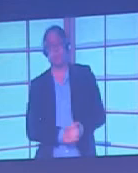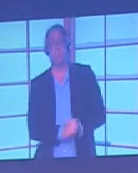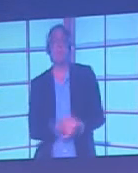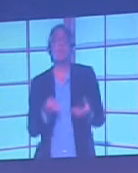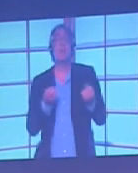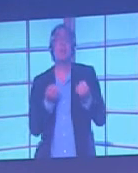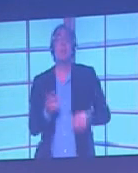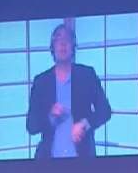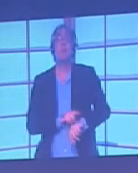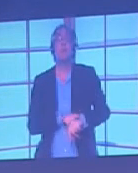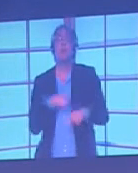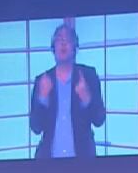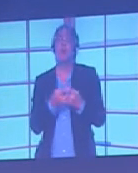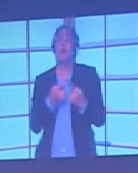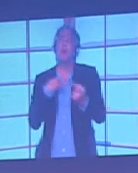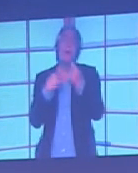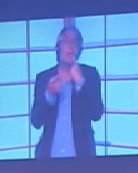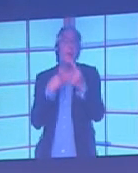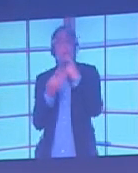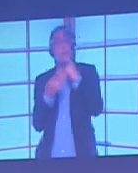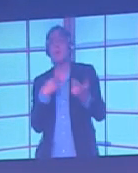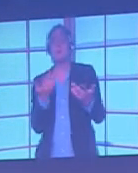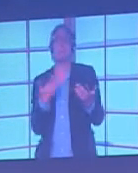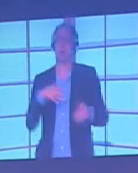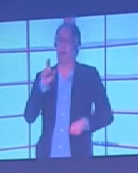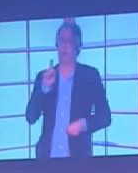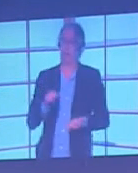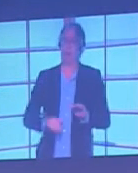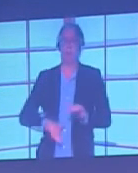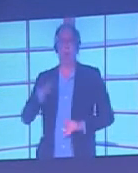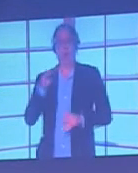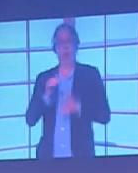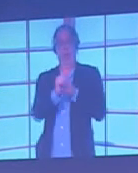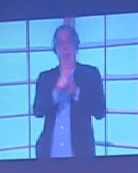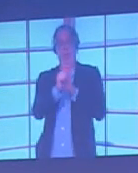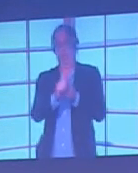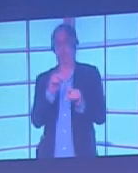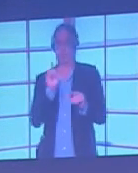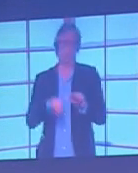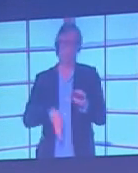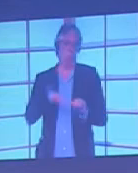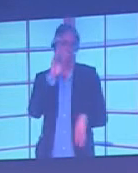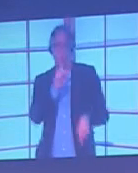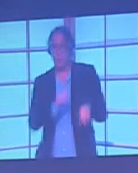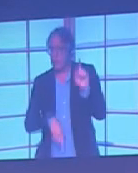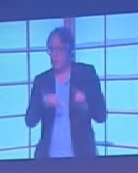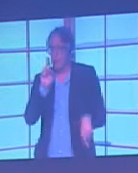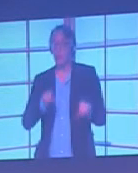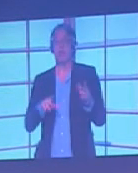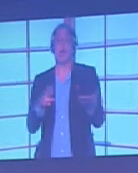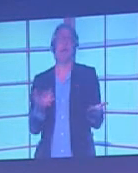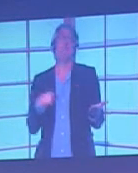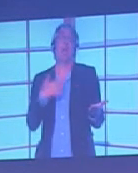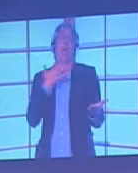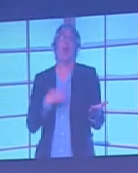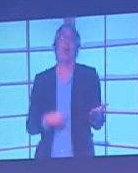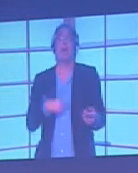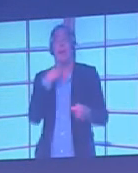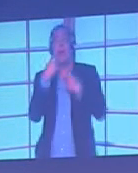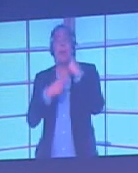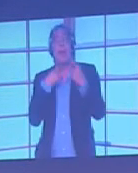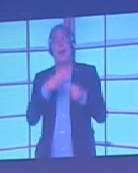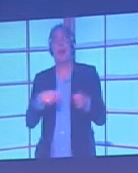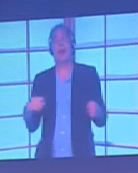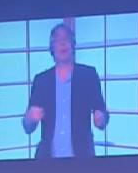in the wider equality about the need for more diverse leadership within football. I don't want to say too much about it, but we've all